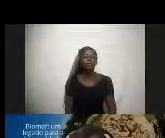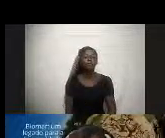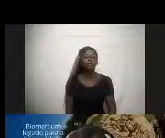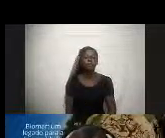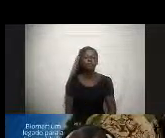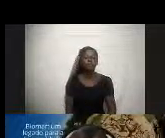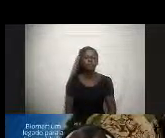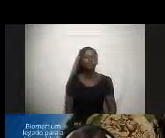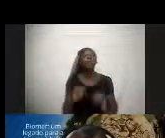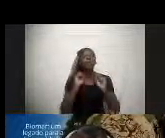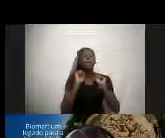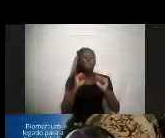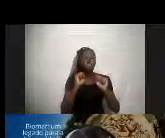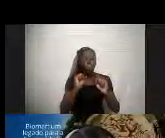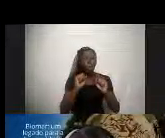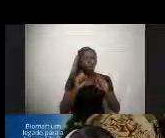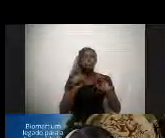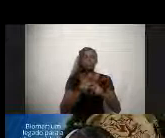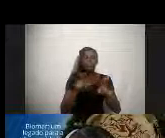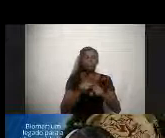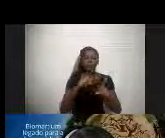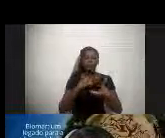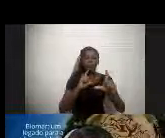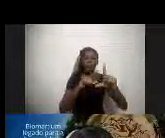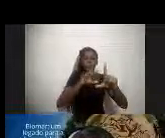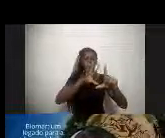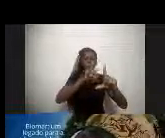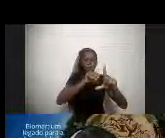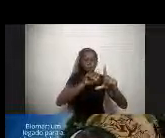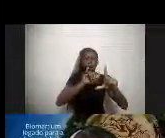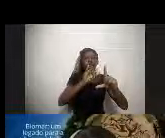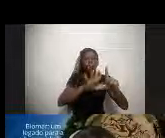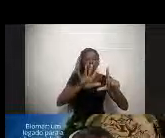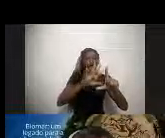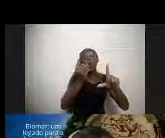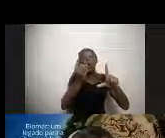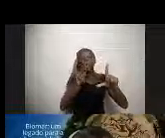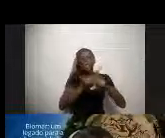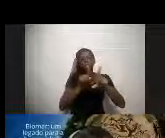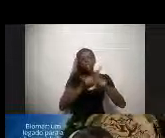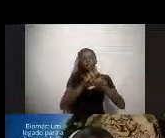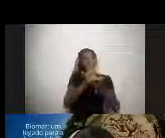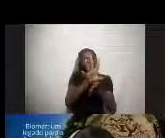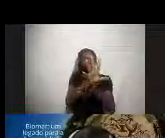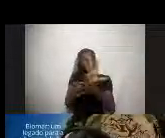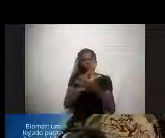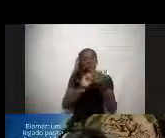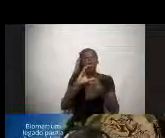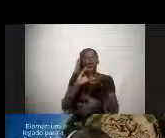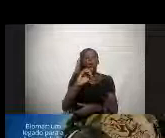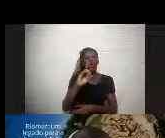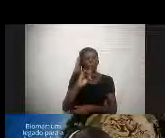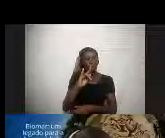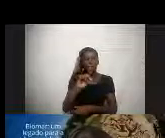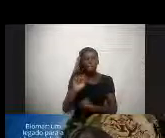If you wanna, you can use the QR code or the code. We'll put it in the chat also, so you can access the platform, so you